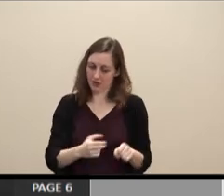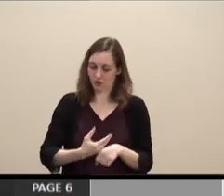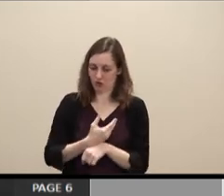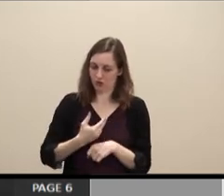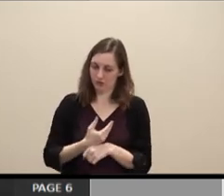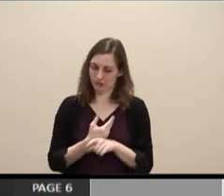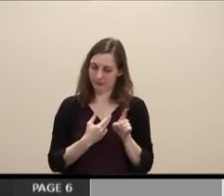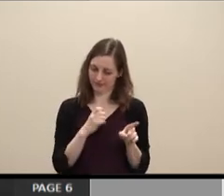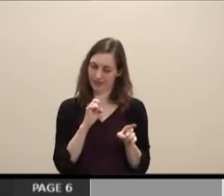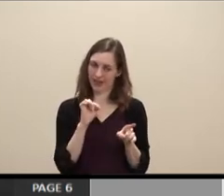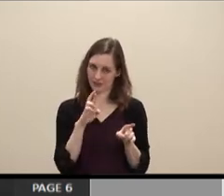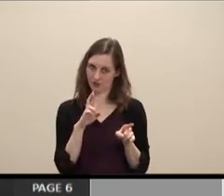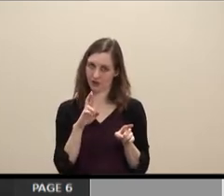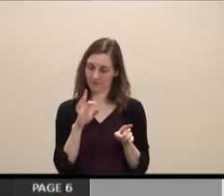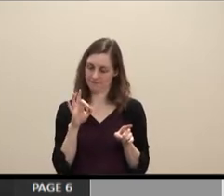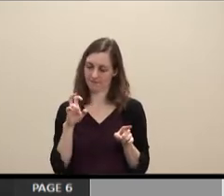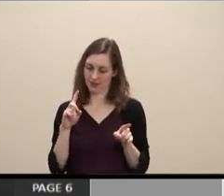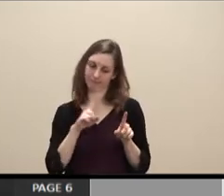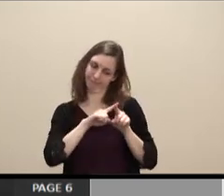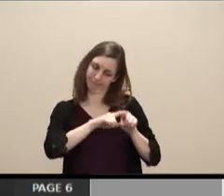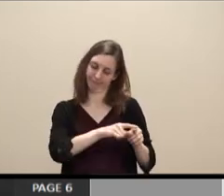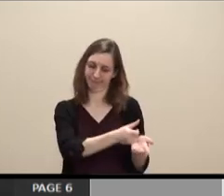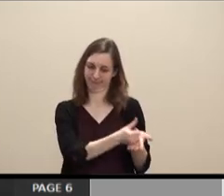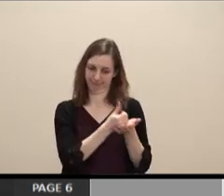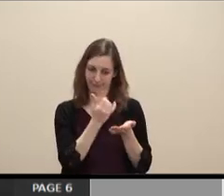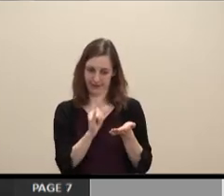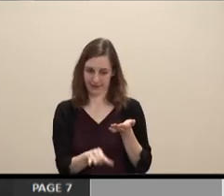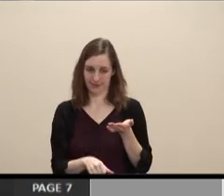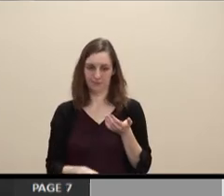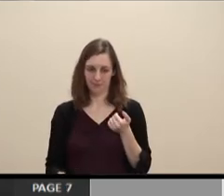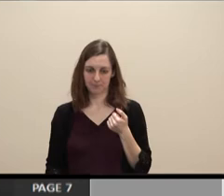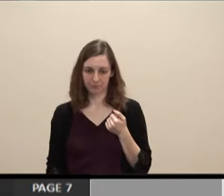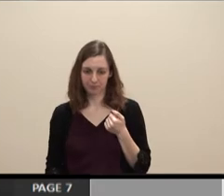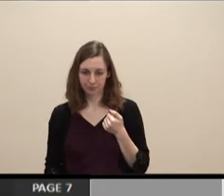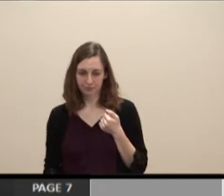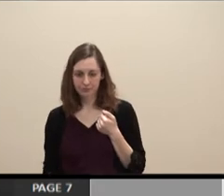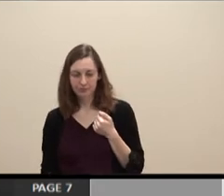funds to help with our general fund budget.